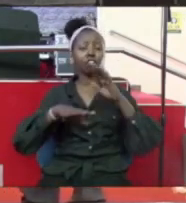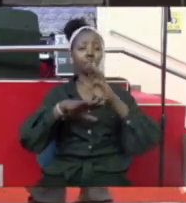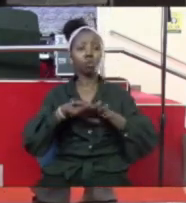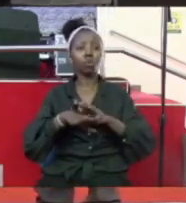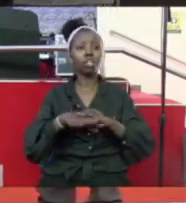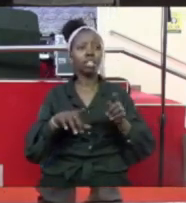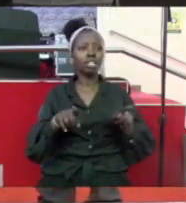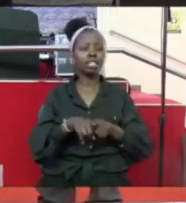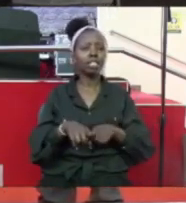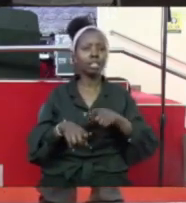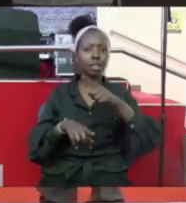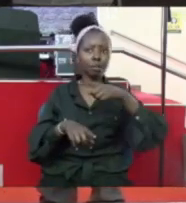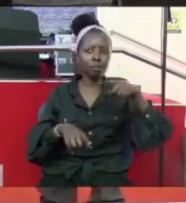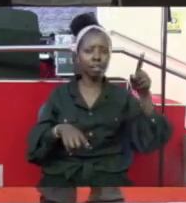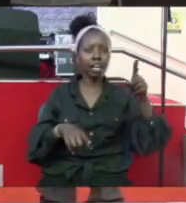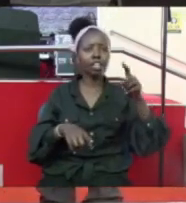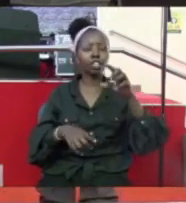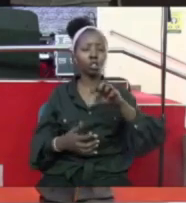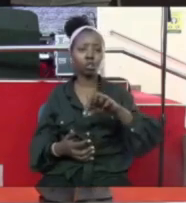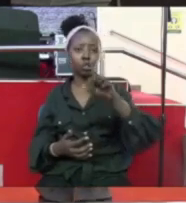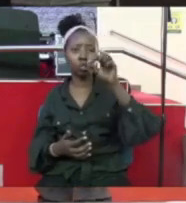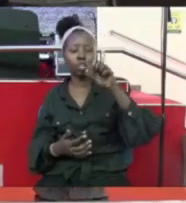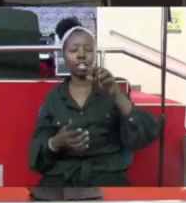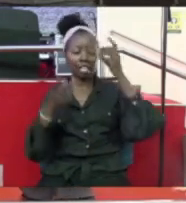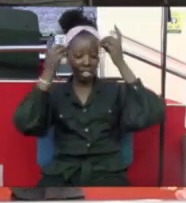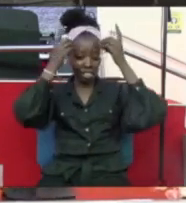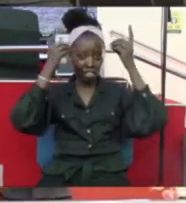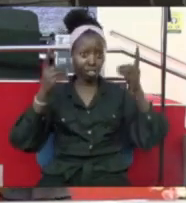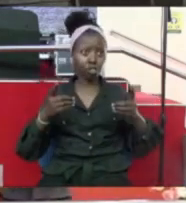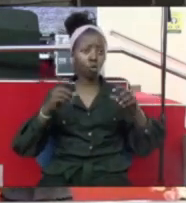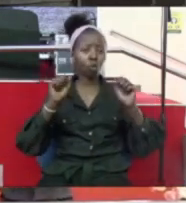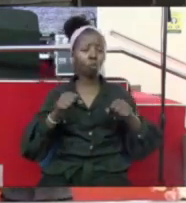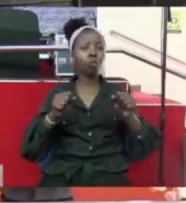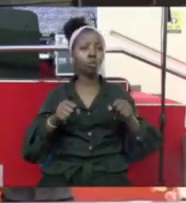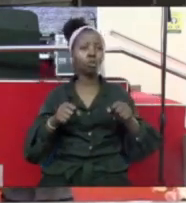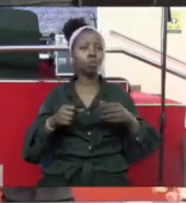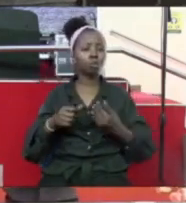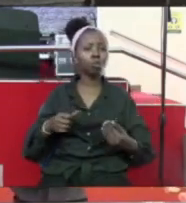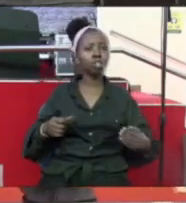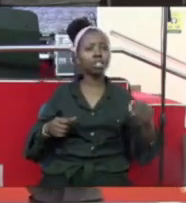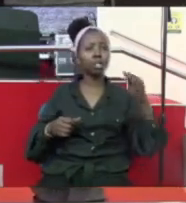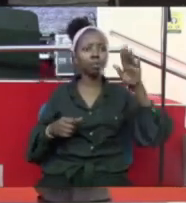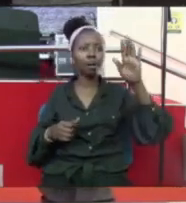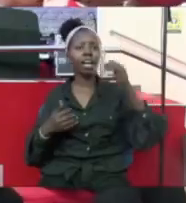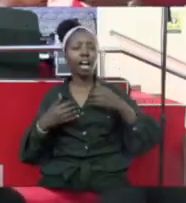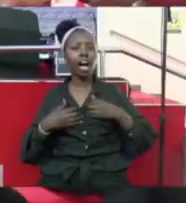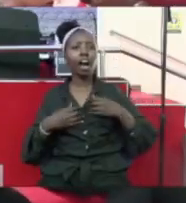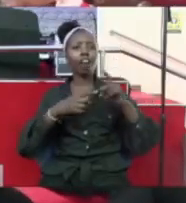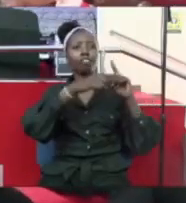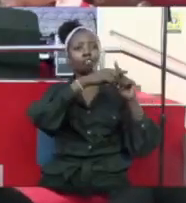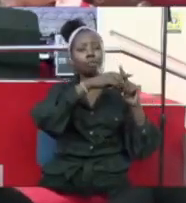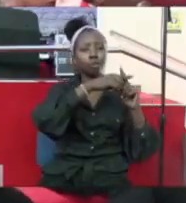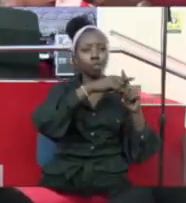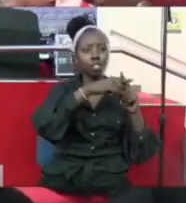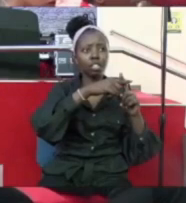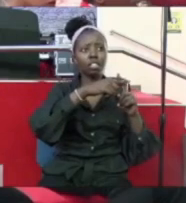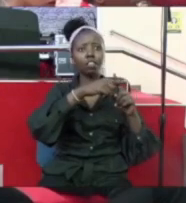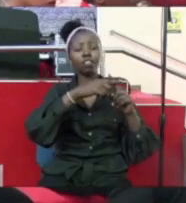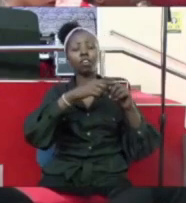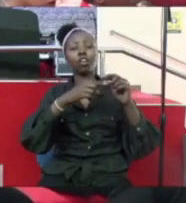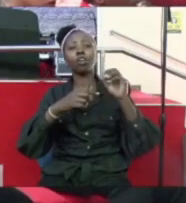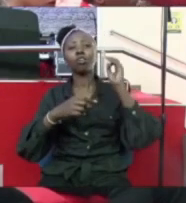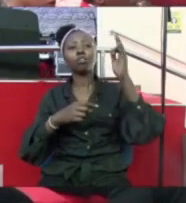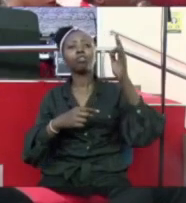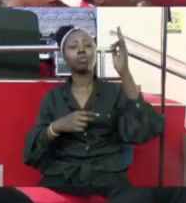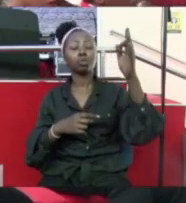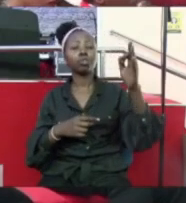nikiishi vizuri na nifanye maamuzi mazuri, I'll positively impact them to the glory of God. Itawaadhiri kwa sababu ya utukufu wake Mungu. In